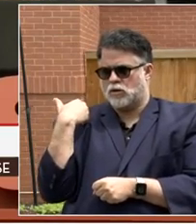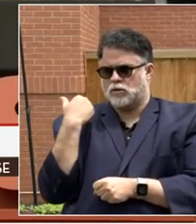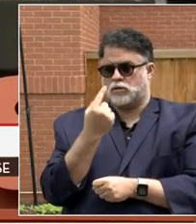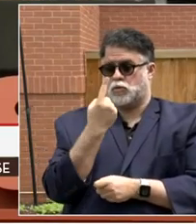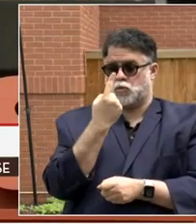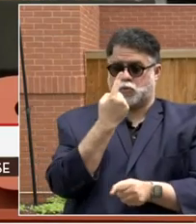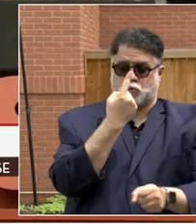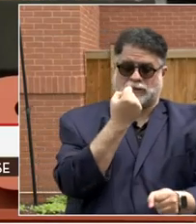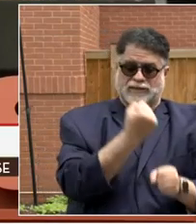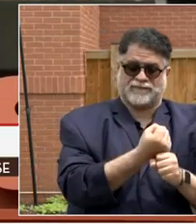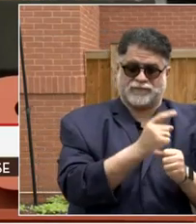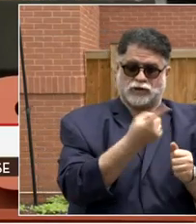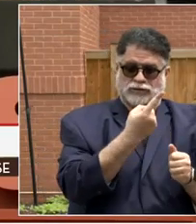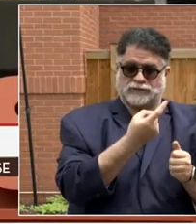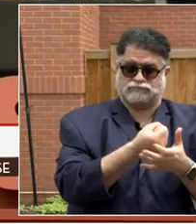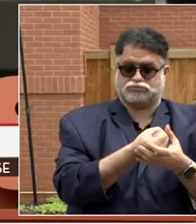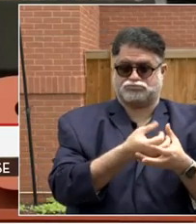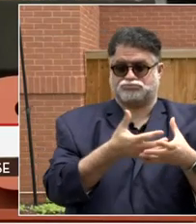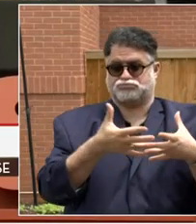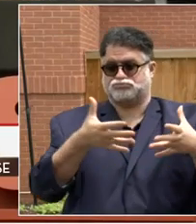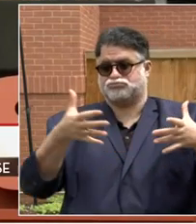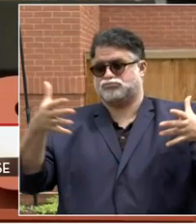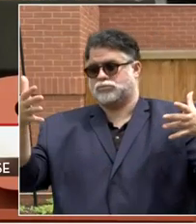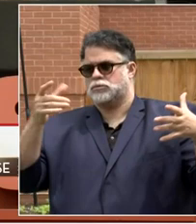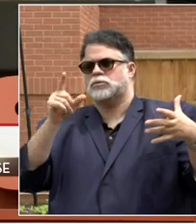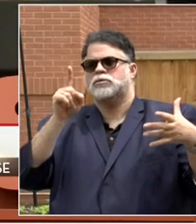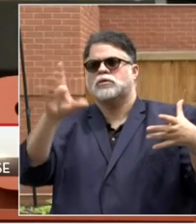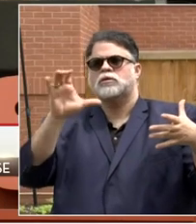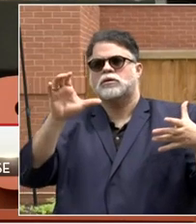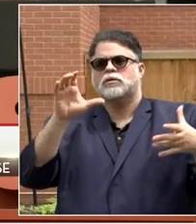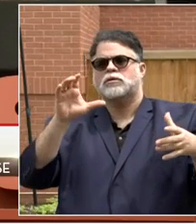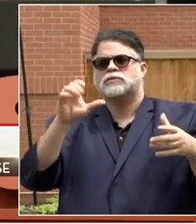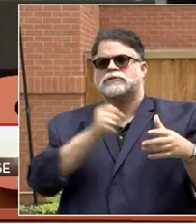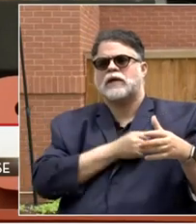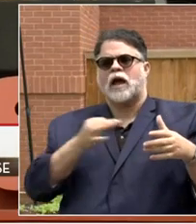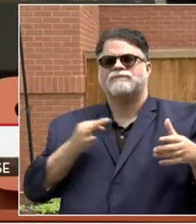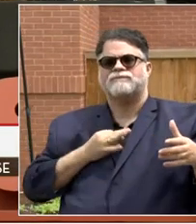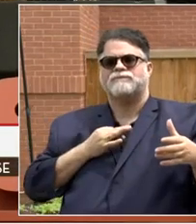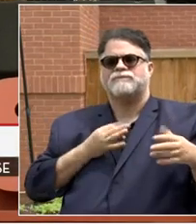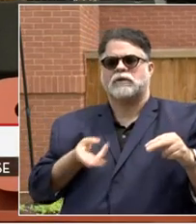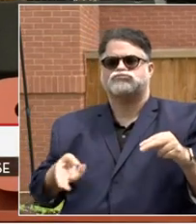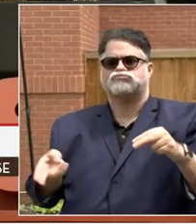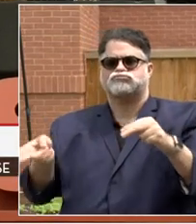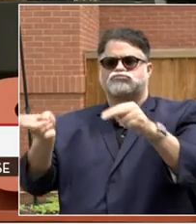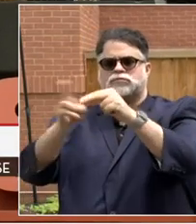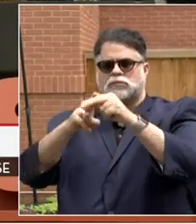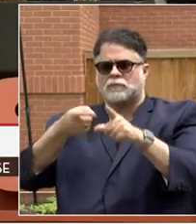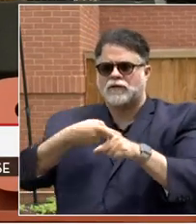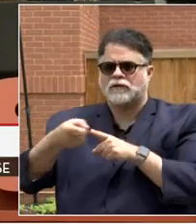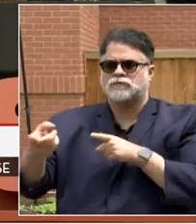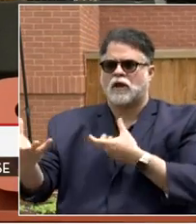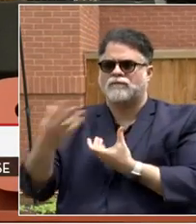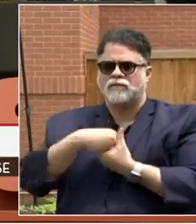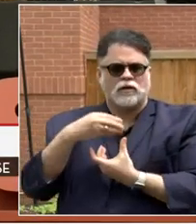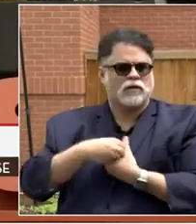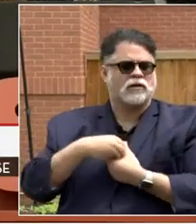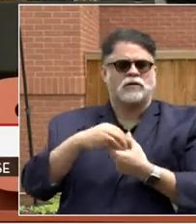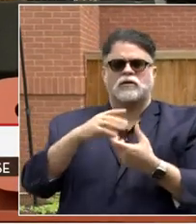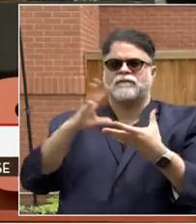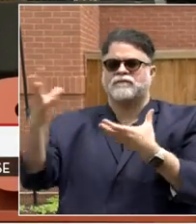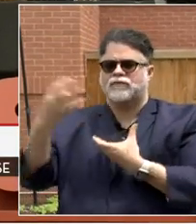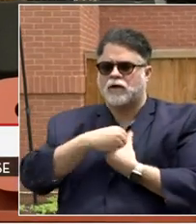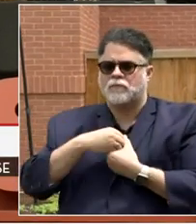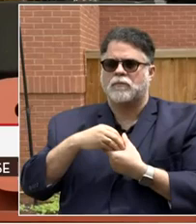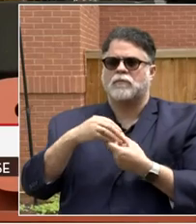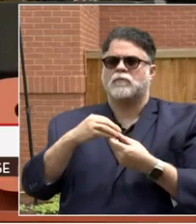has over 100 staff people, mental health professionals, and we are going to be adding additional capacity